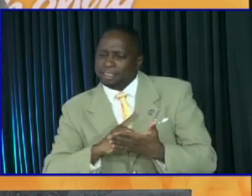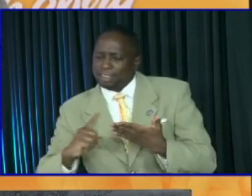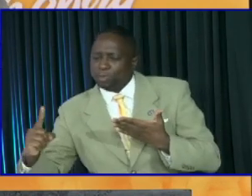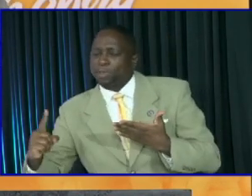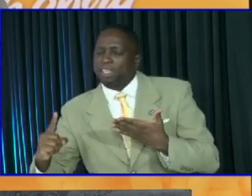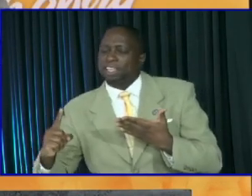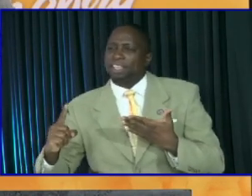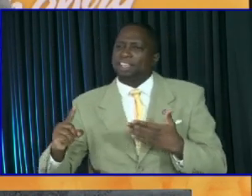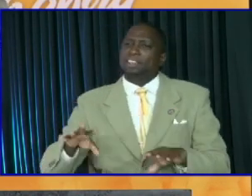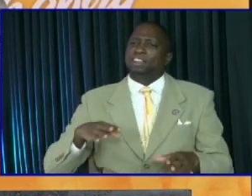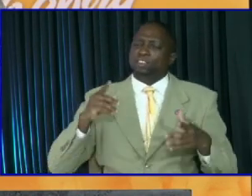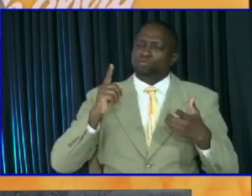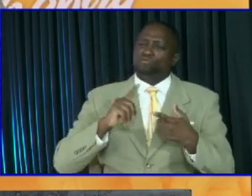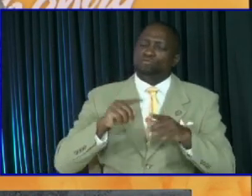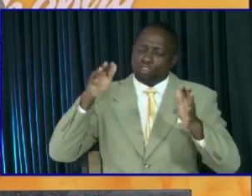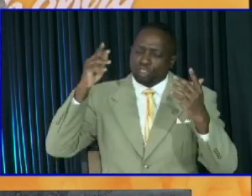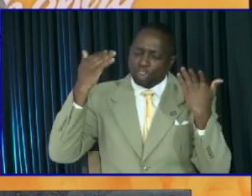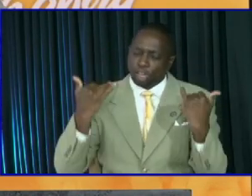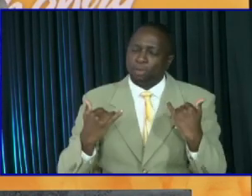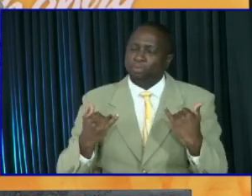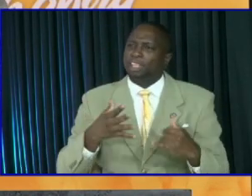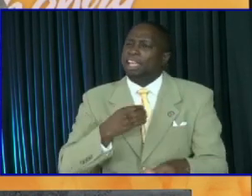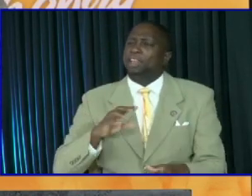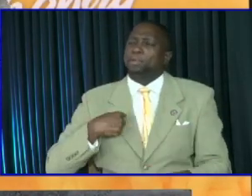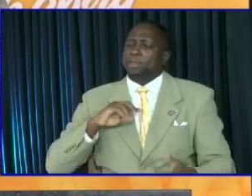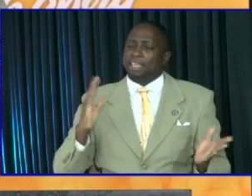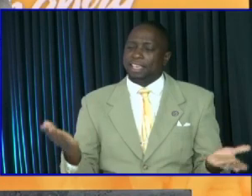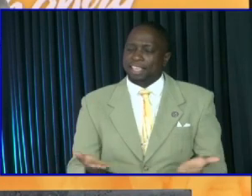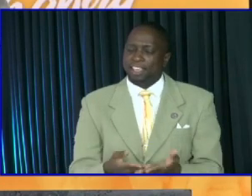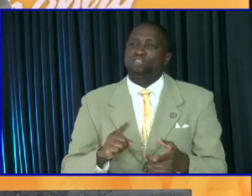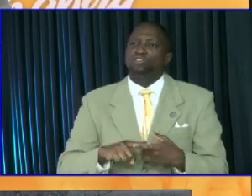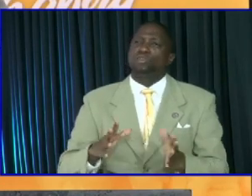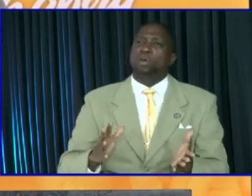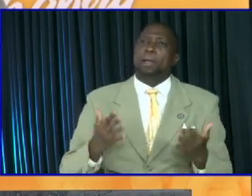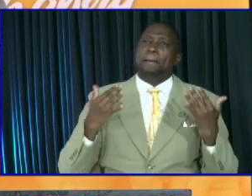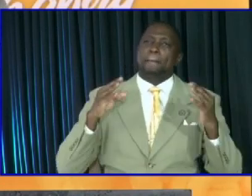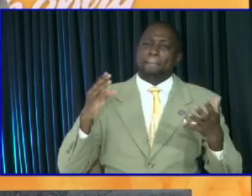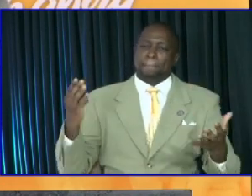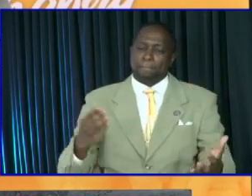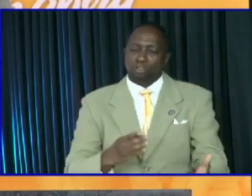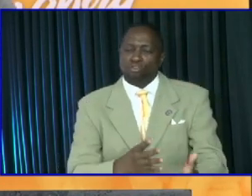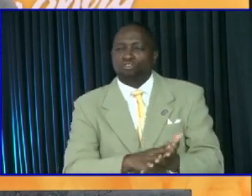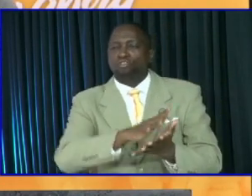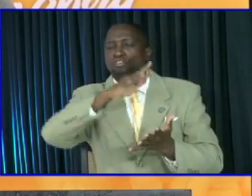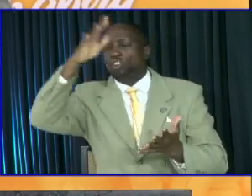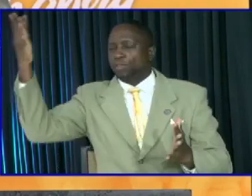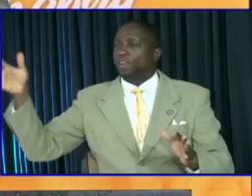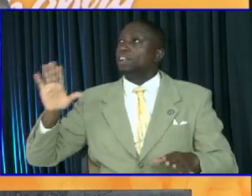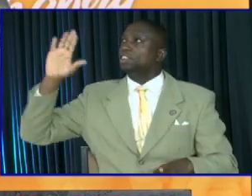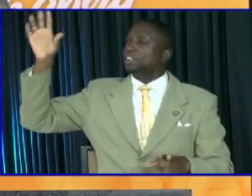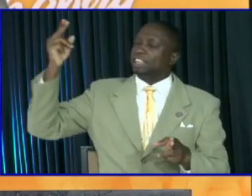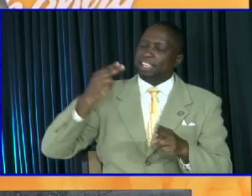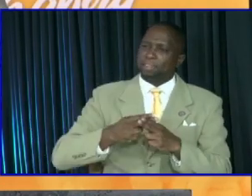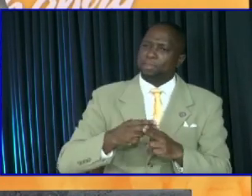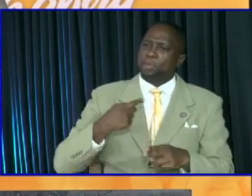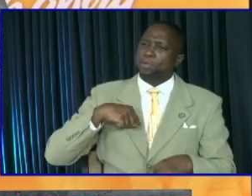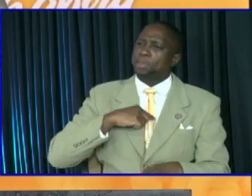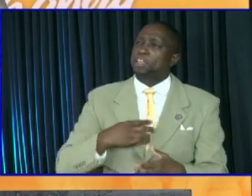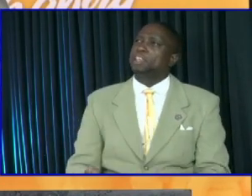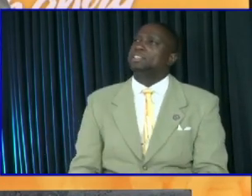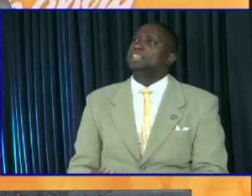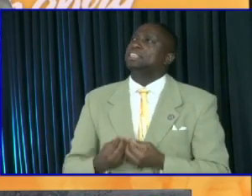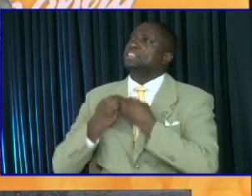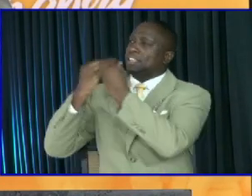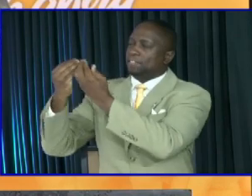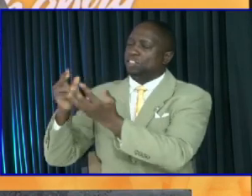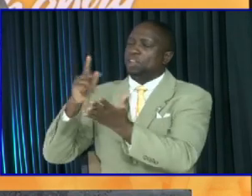point, and we are here to magnify and to glorify your name. We put this evangelistic series